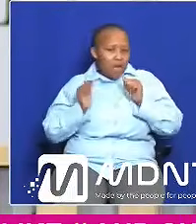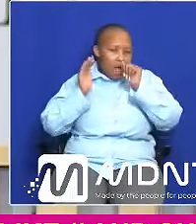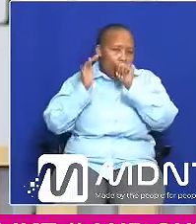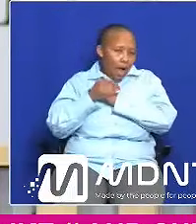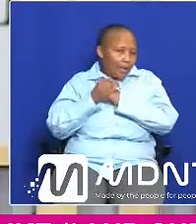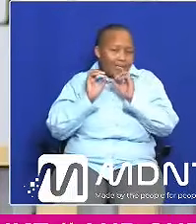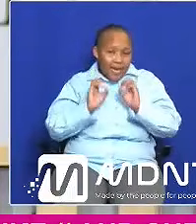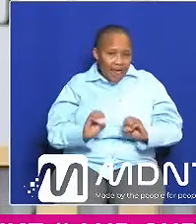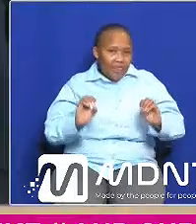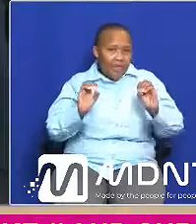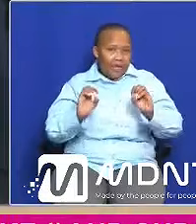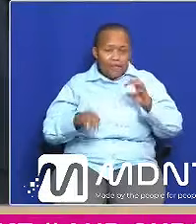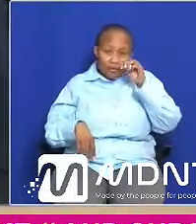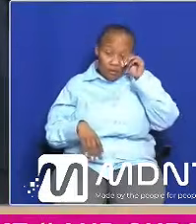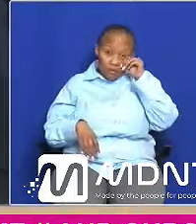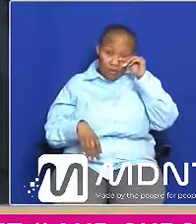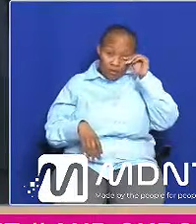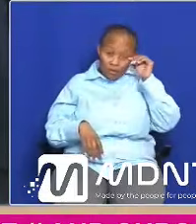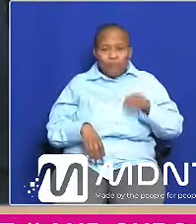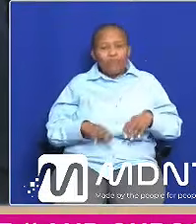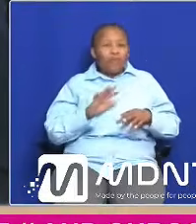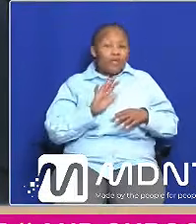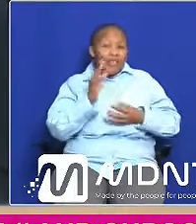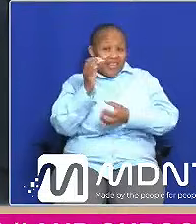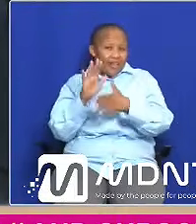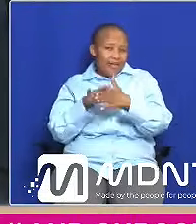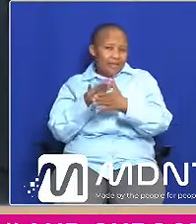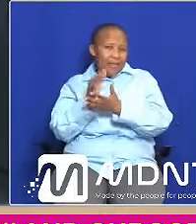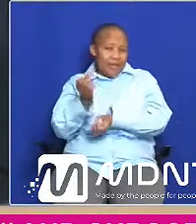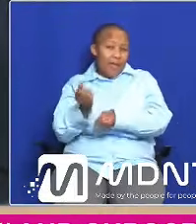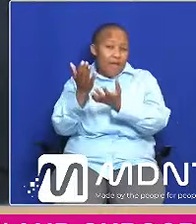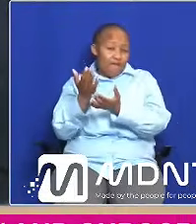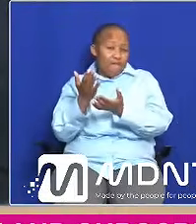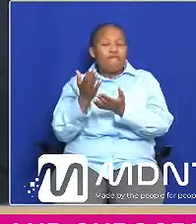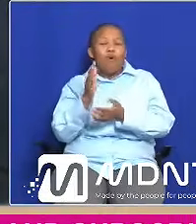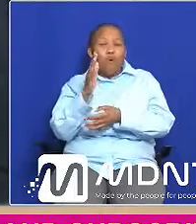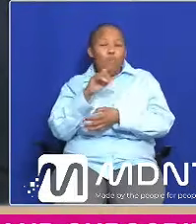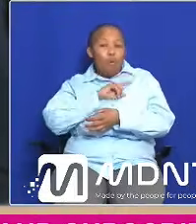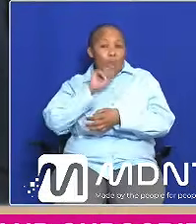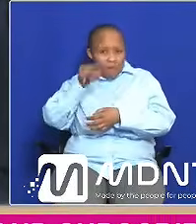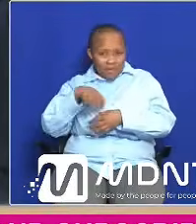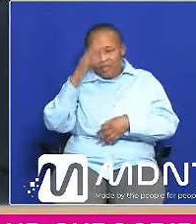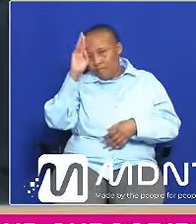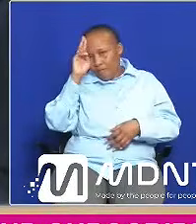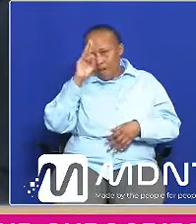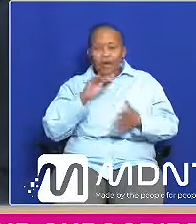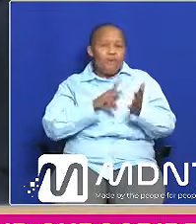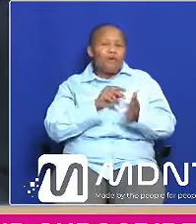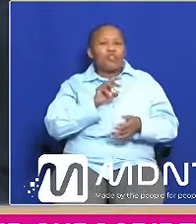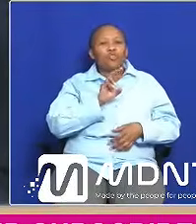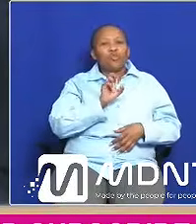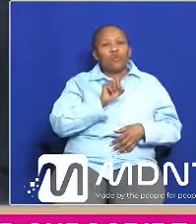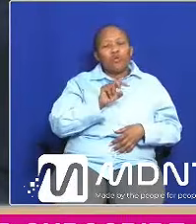offer you a reason why you should remember. Yes. At page 122, you say to Mr. Msibi, on the same day, it's the same day of